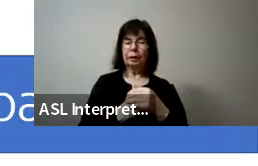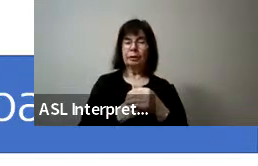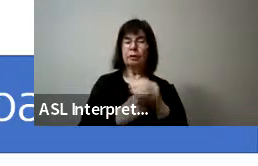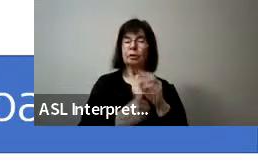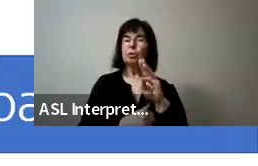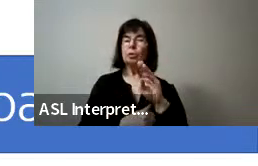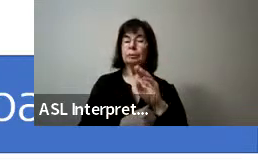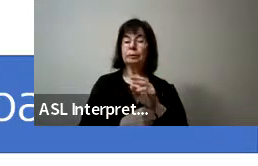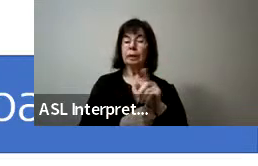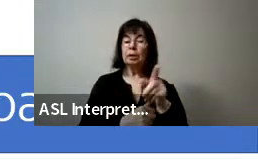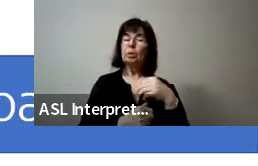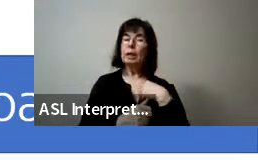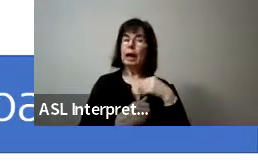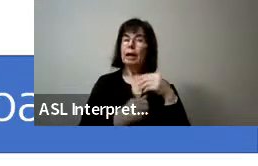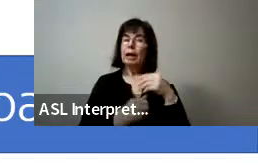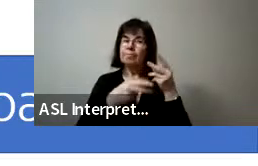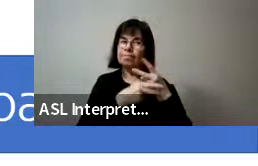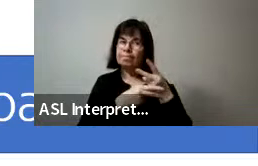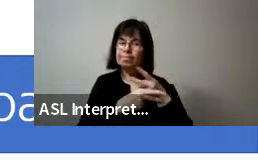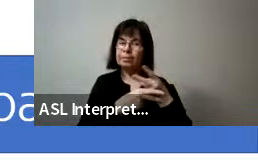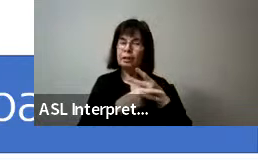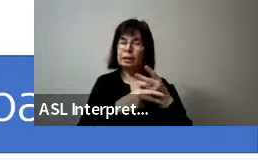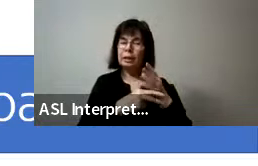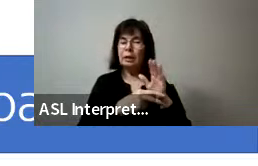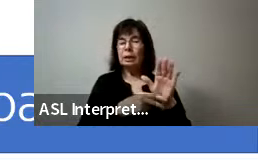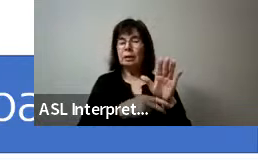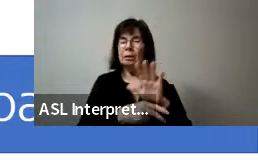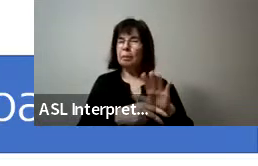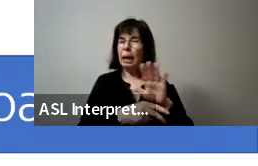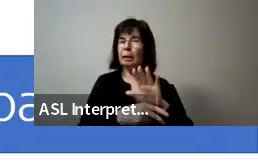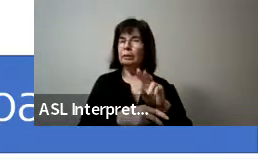an estimated caseload of approximately